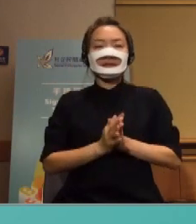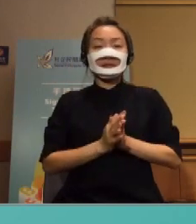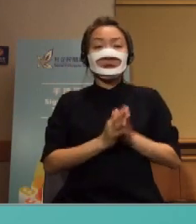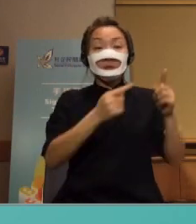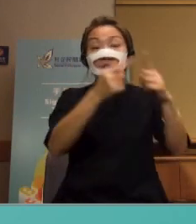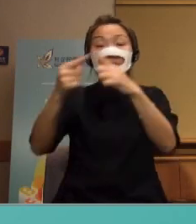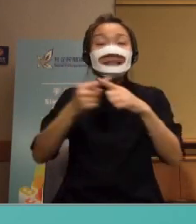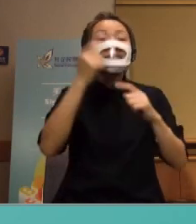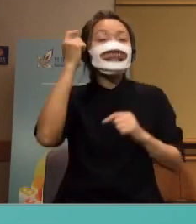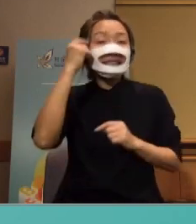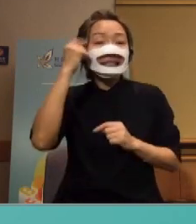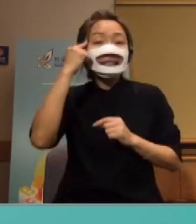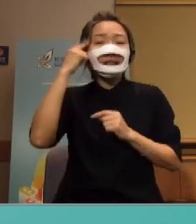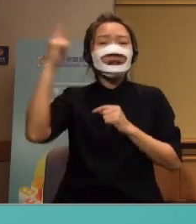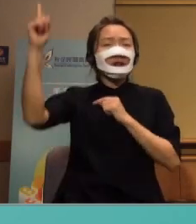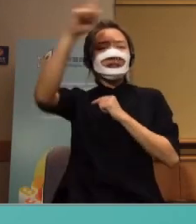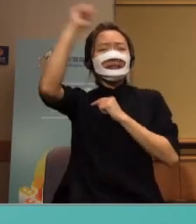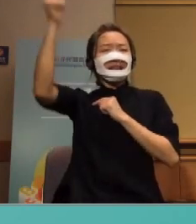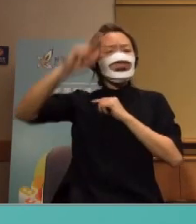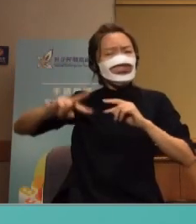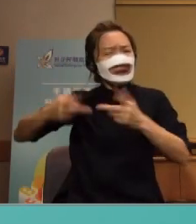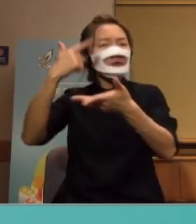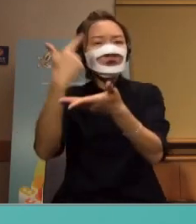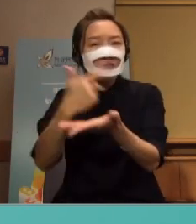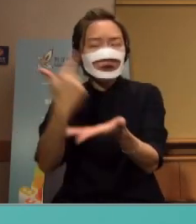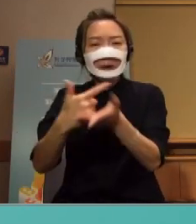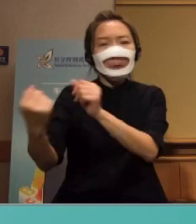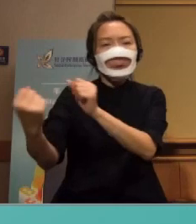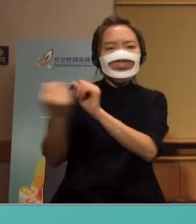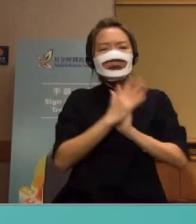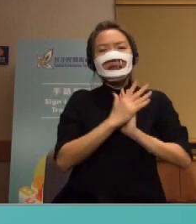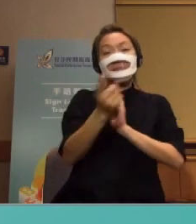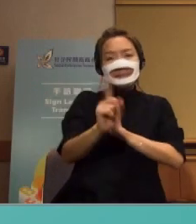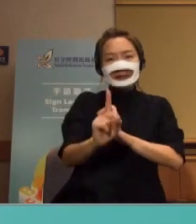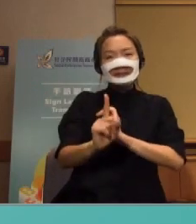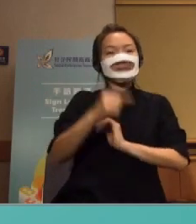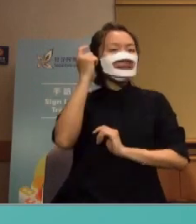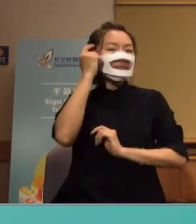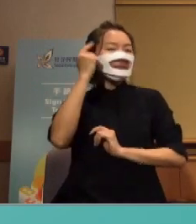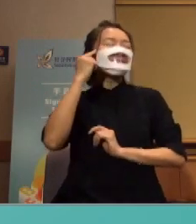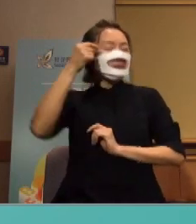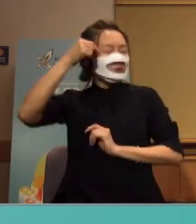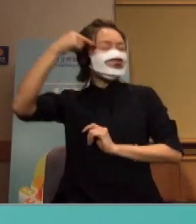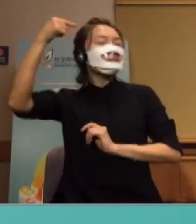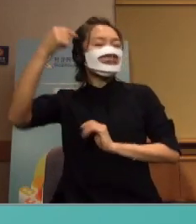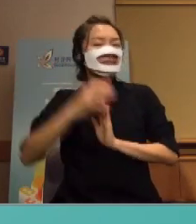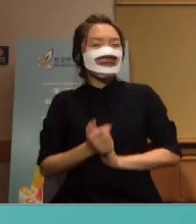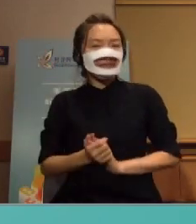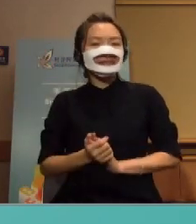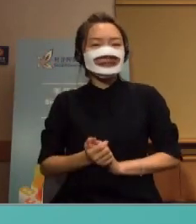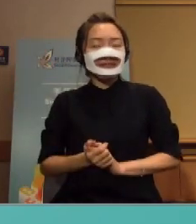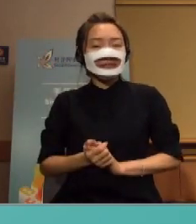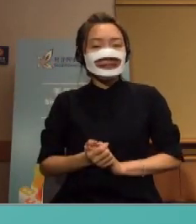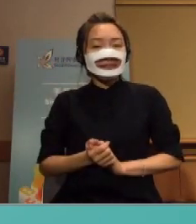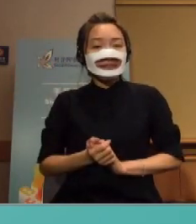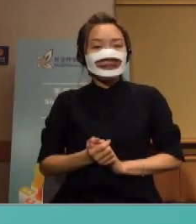And I think we're sort of sitting at this sort of 2 intersections. So our hope is actually, because I've been Bitcoin and crypto for a long